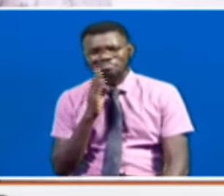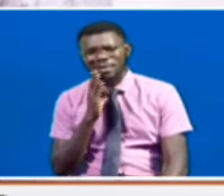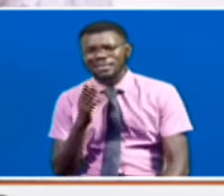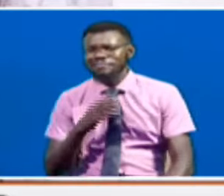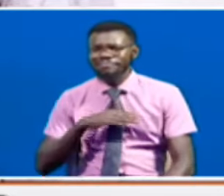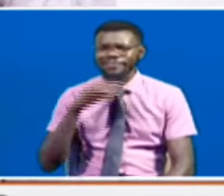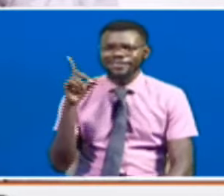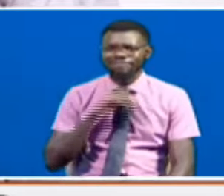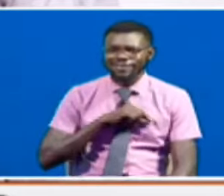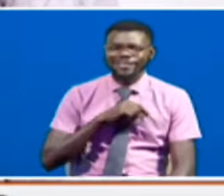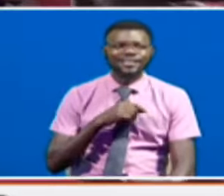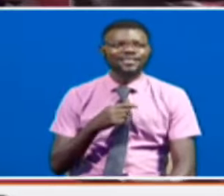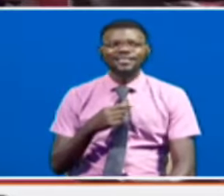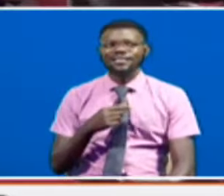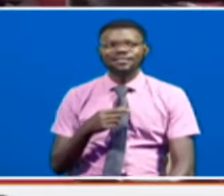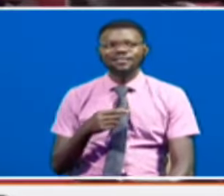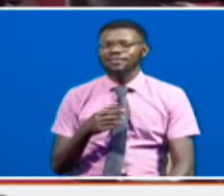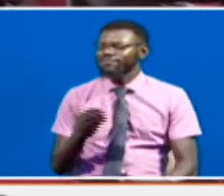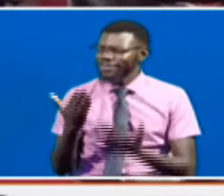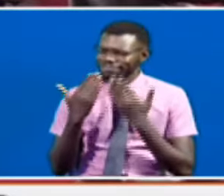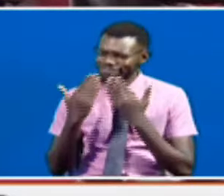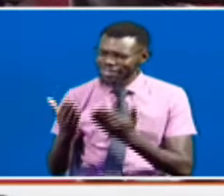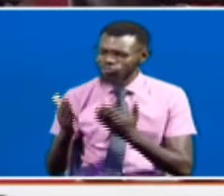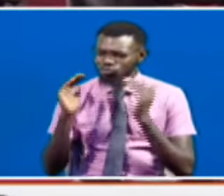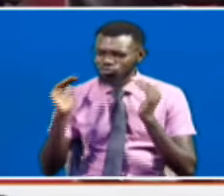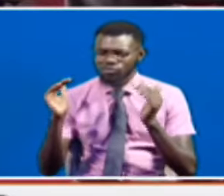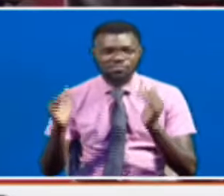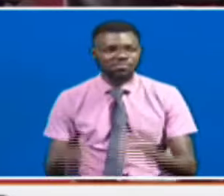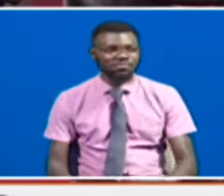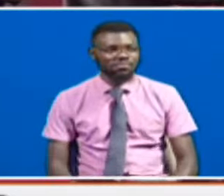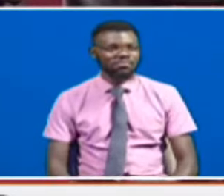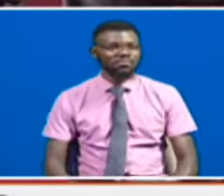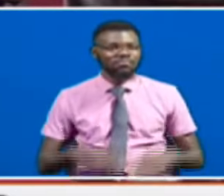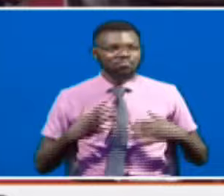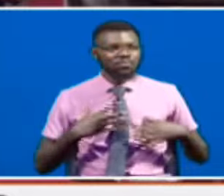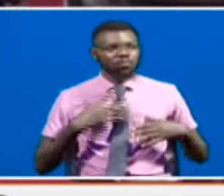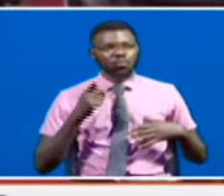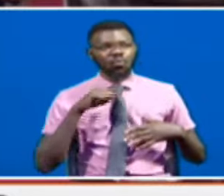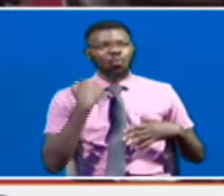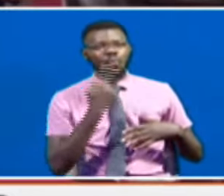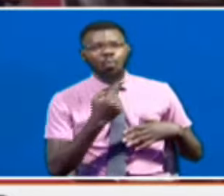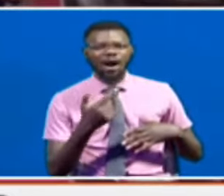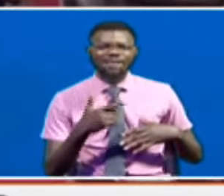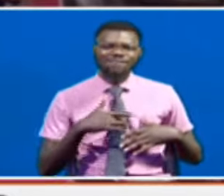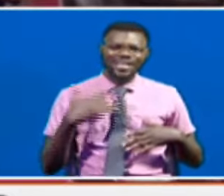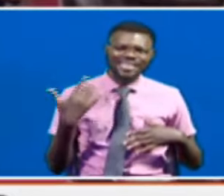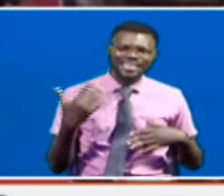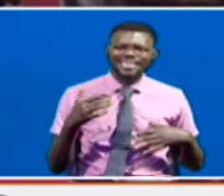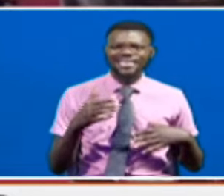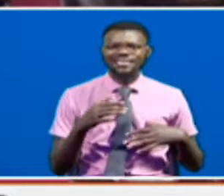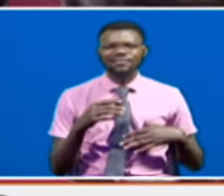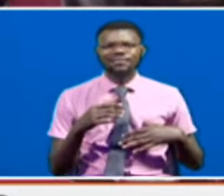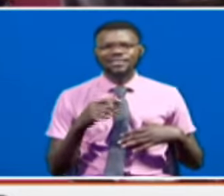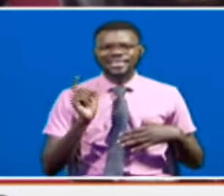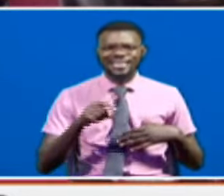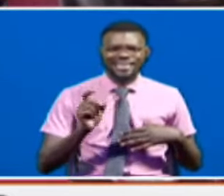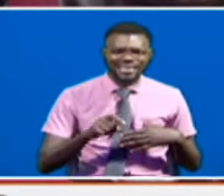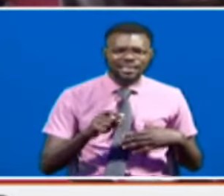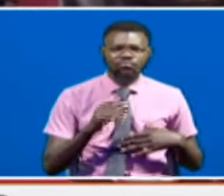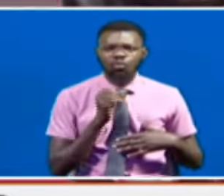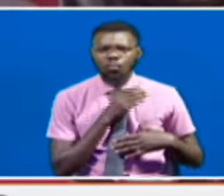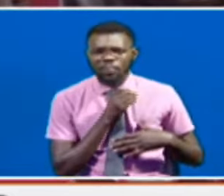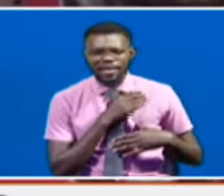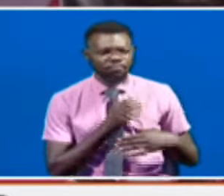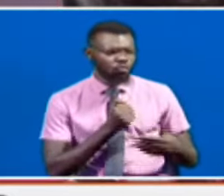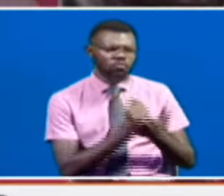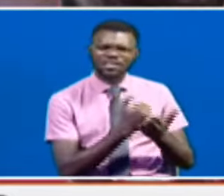want to thank him so much for that. Inchi wote wenye malalamishi, ofisi iko wazi 24/7, Mheshimiwa naye ndio tuko